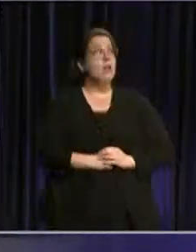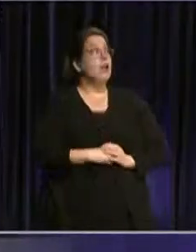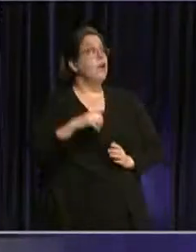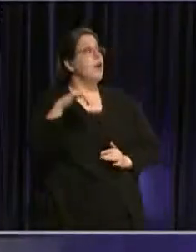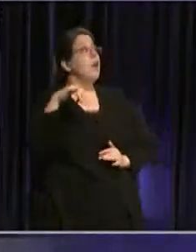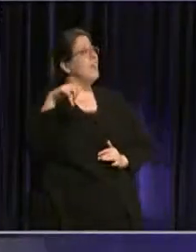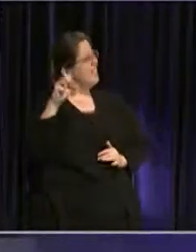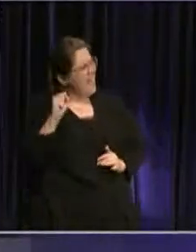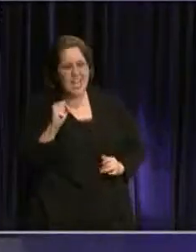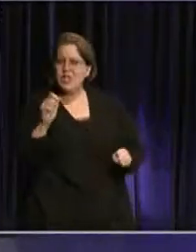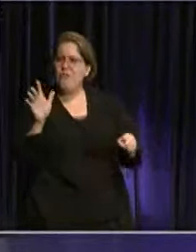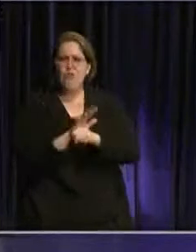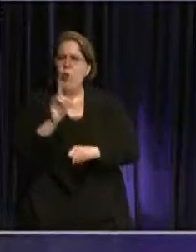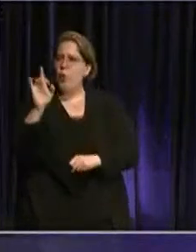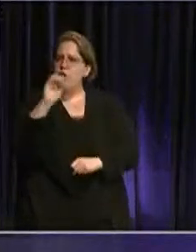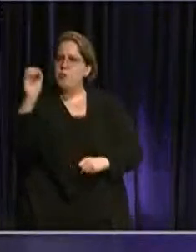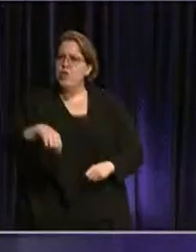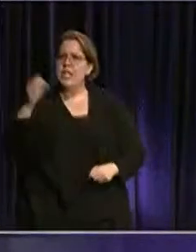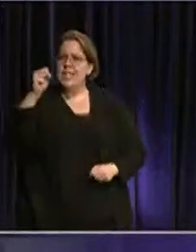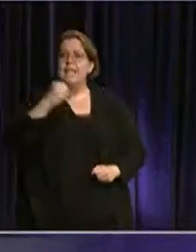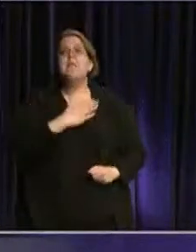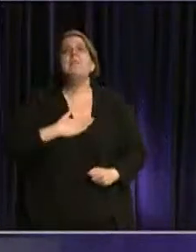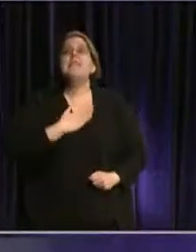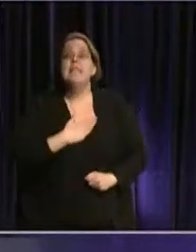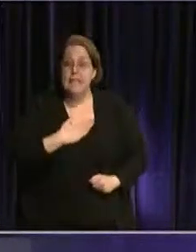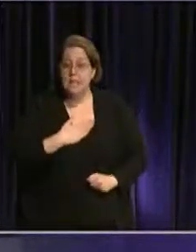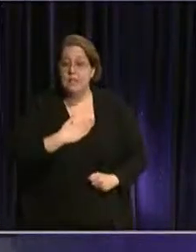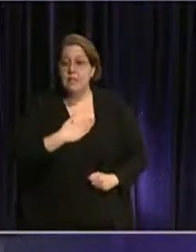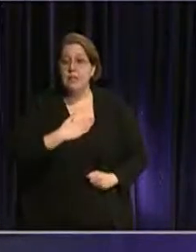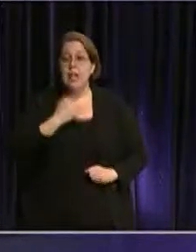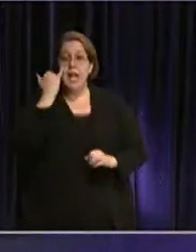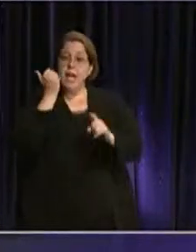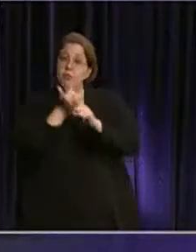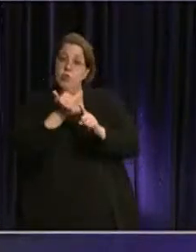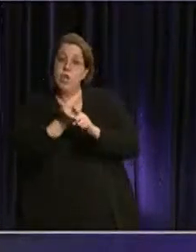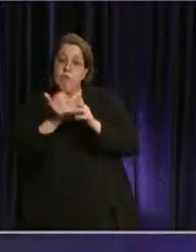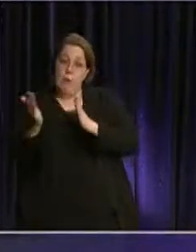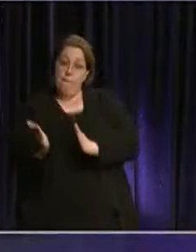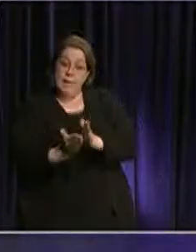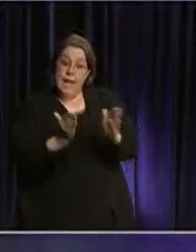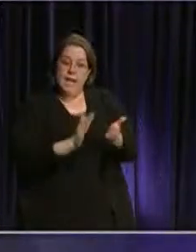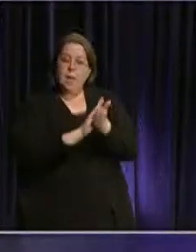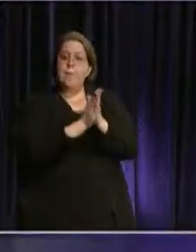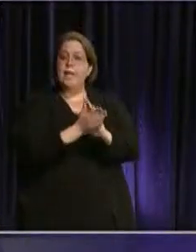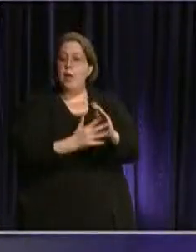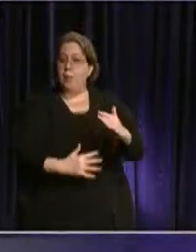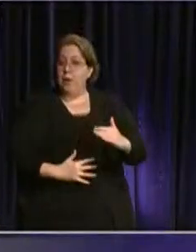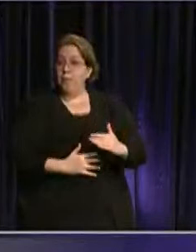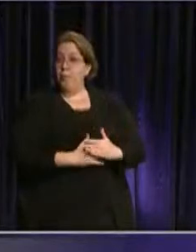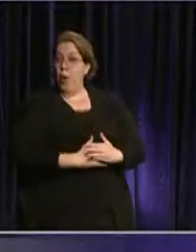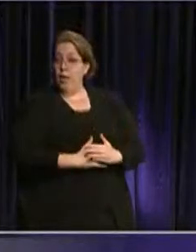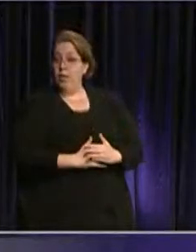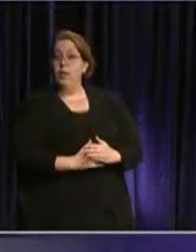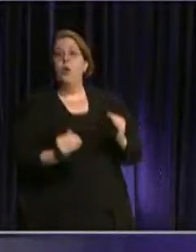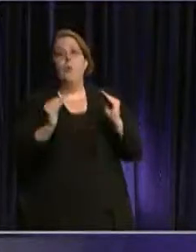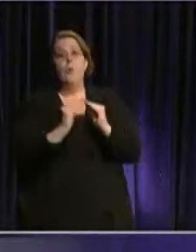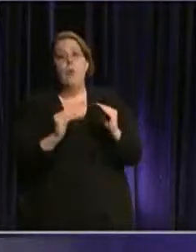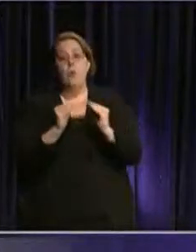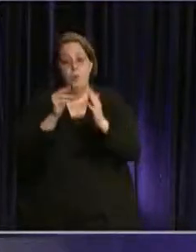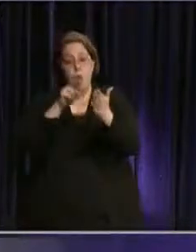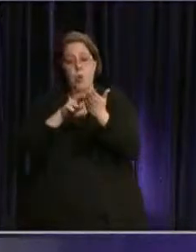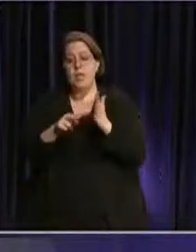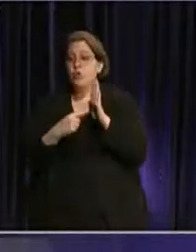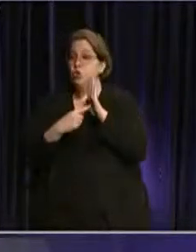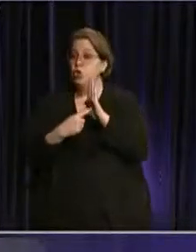Yes, 100% yes, please do. If you are planning on becoming pregnant, more and more research is